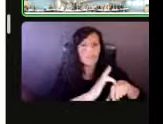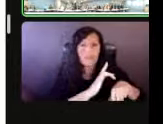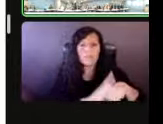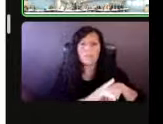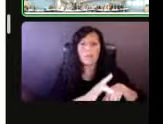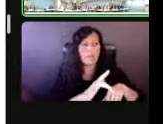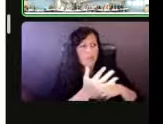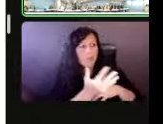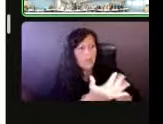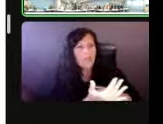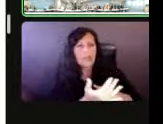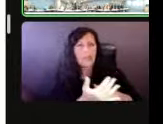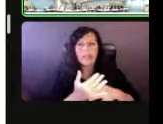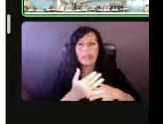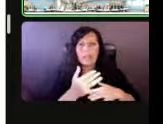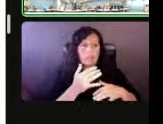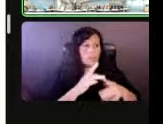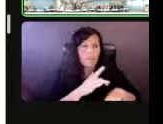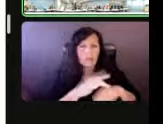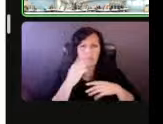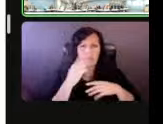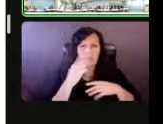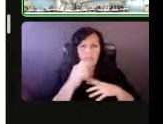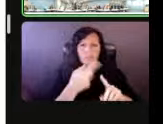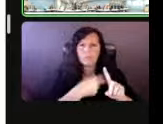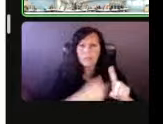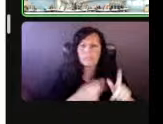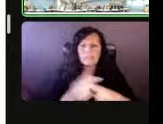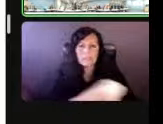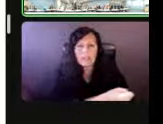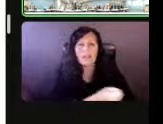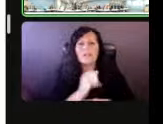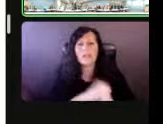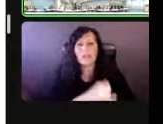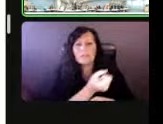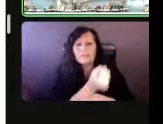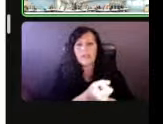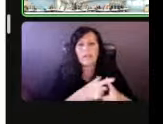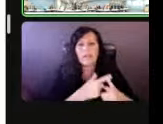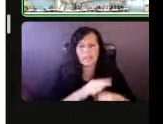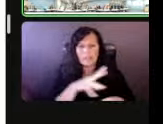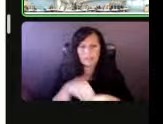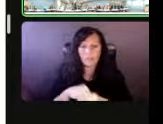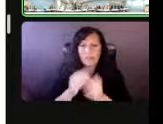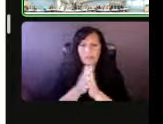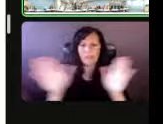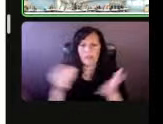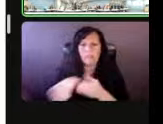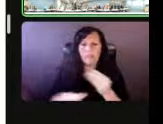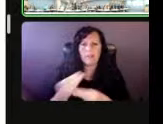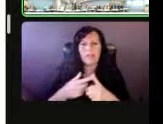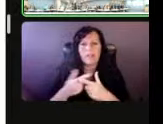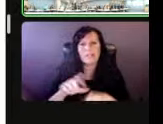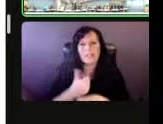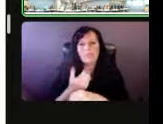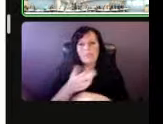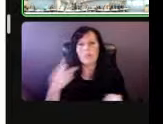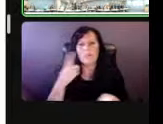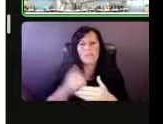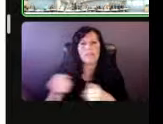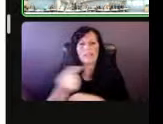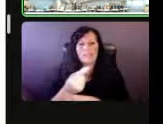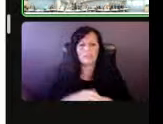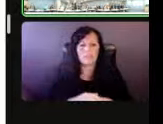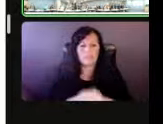where that is captured and comes back into the general fund and gets programmed again for the next year. And that gets us to the net expenditures. So